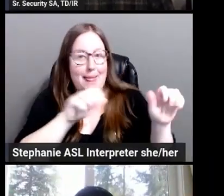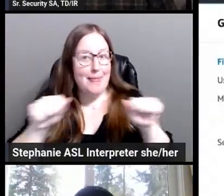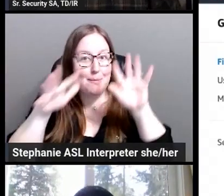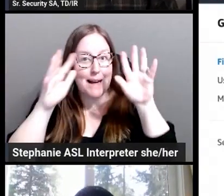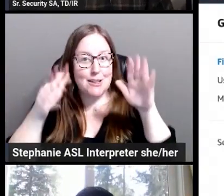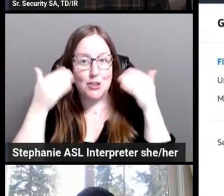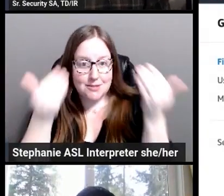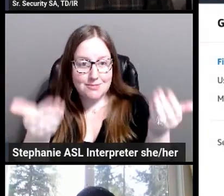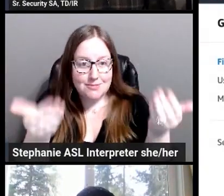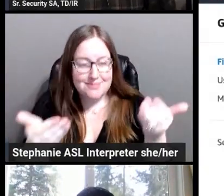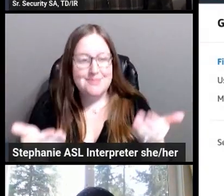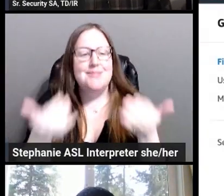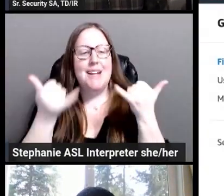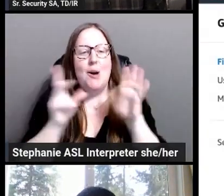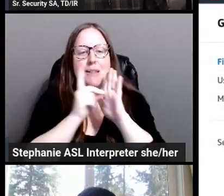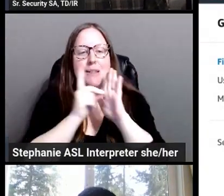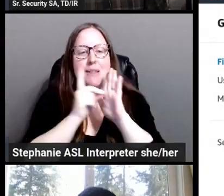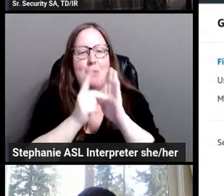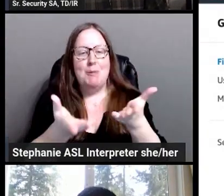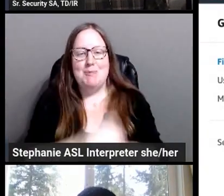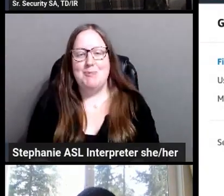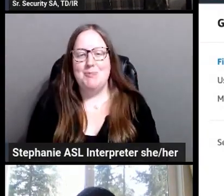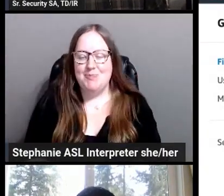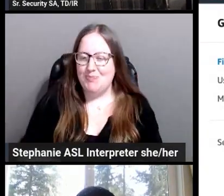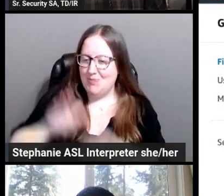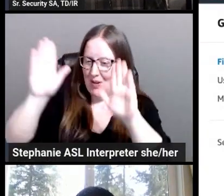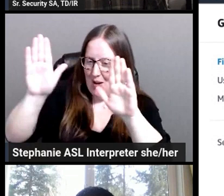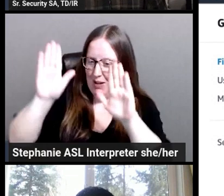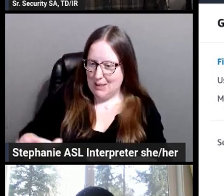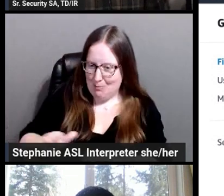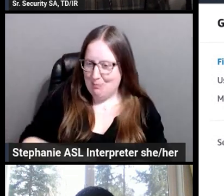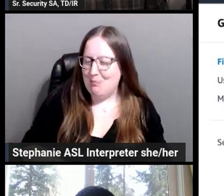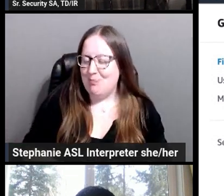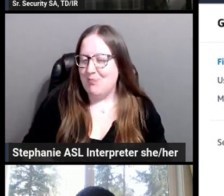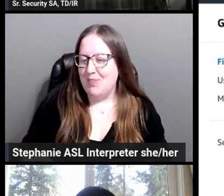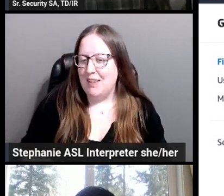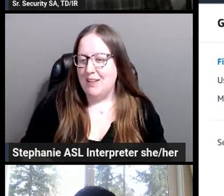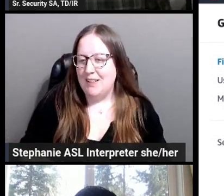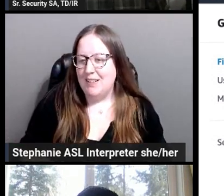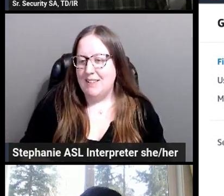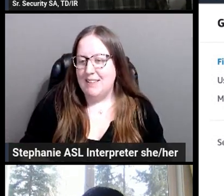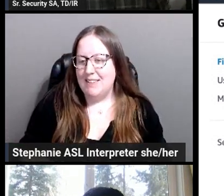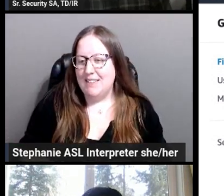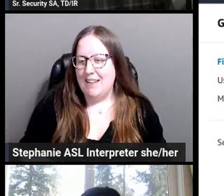you are. Let's demo time. Awesome. So demo time.